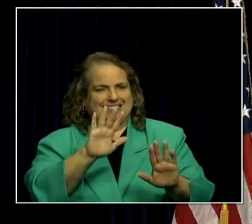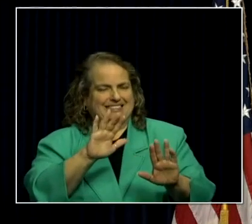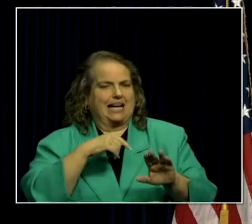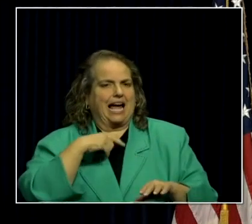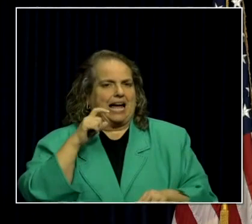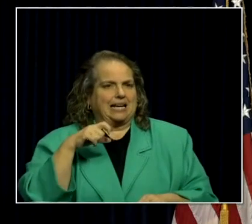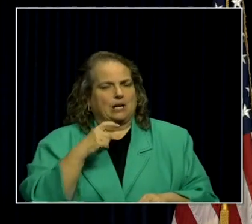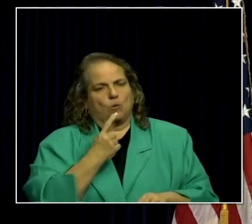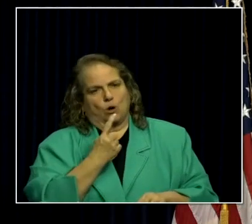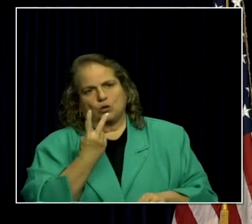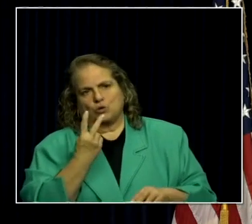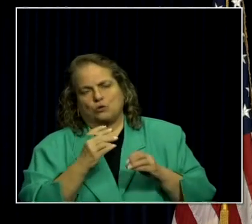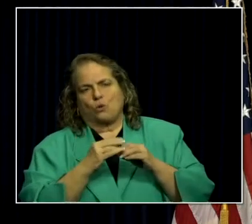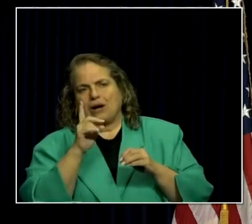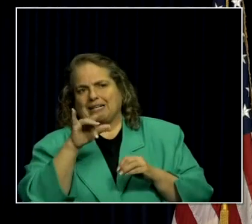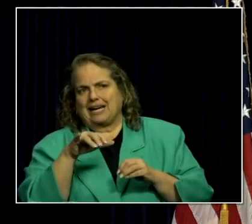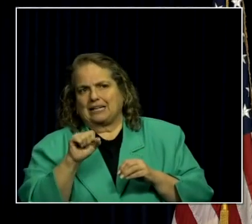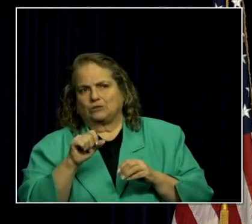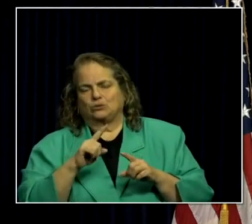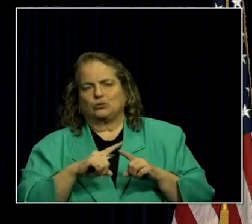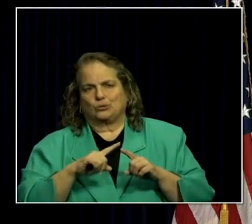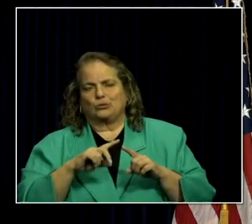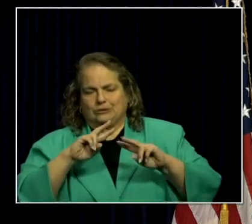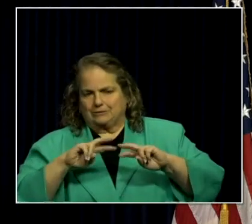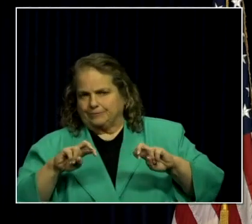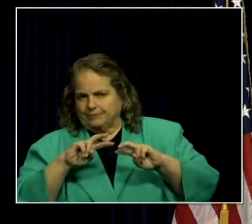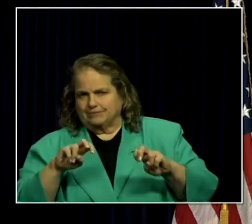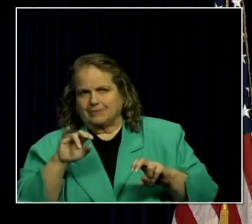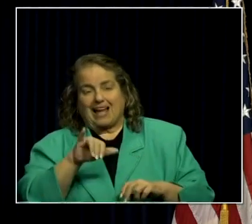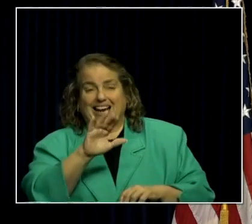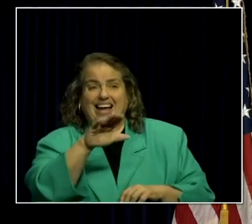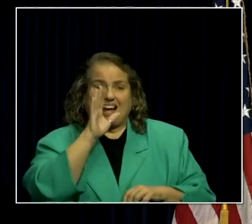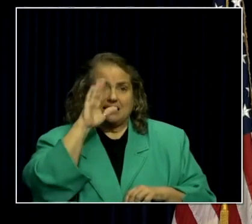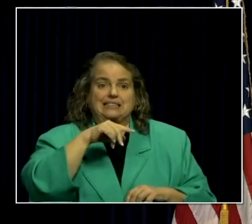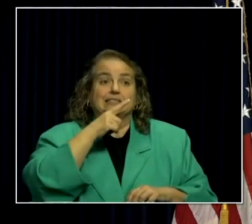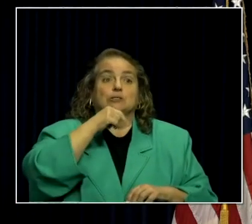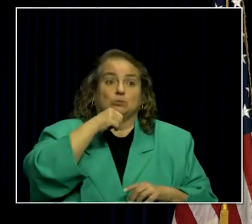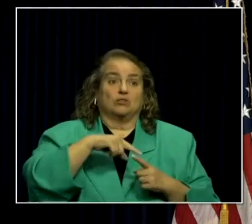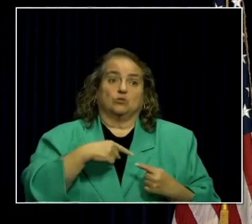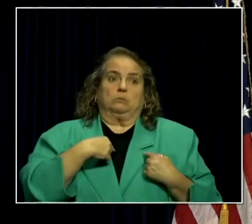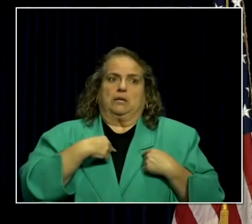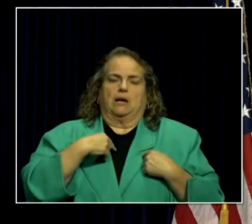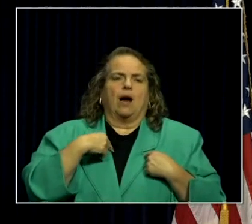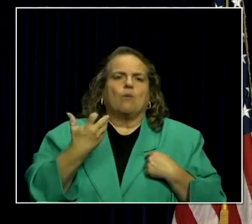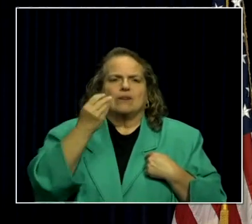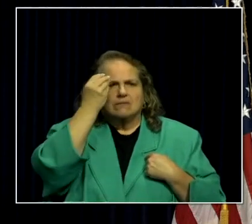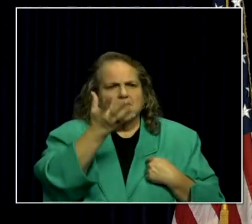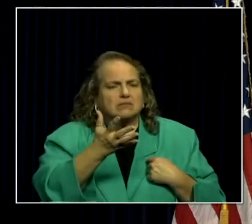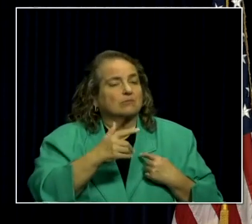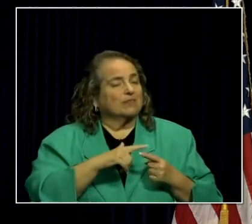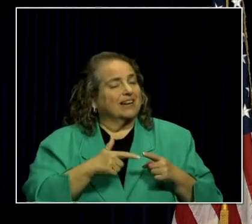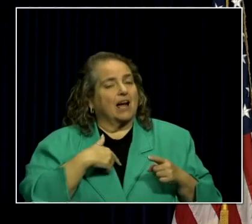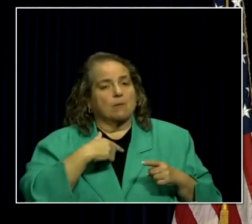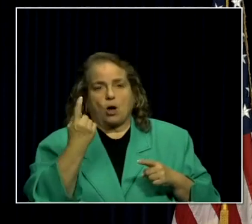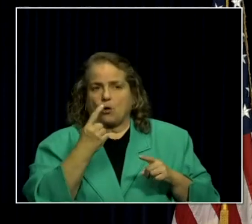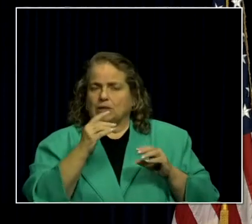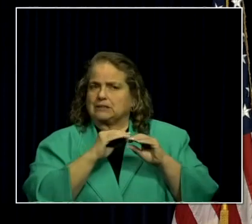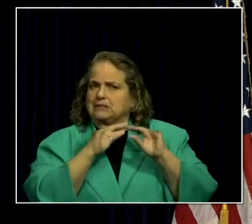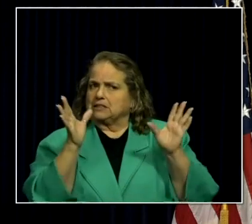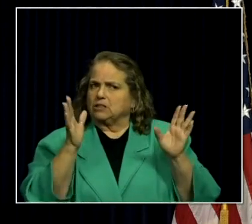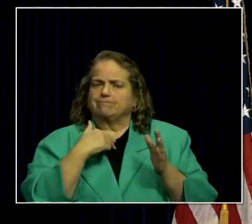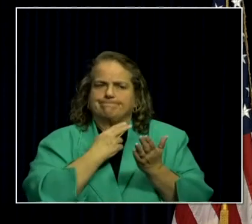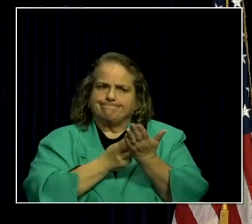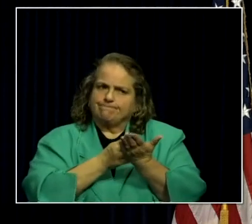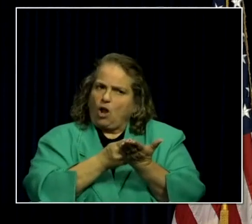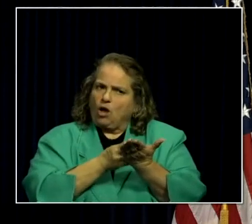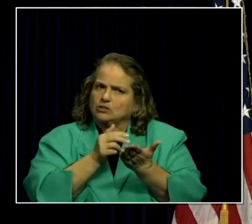a couple more days on it. And that's disappointing for me. But I've always been transparent with you, and I am not going